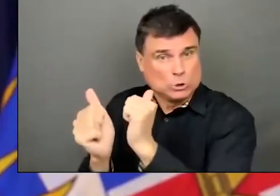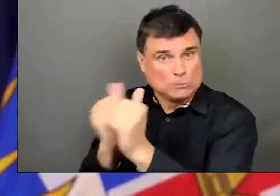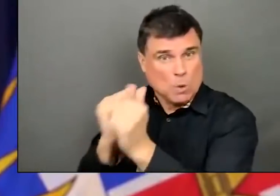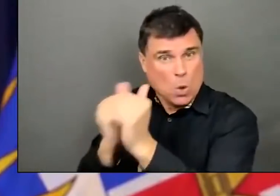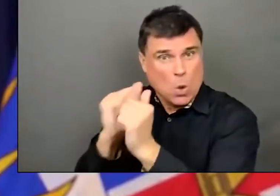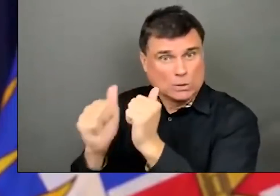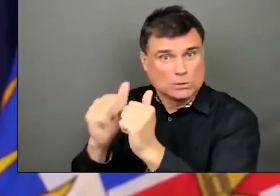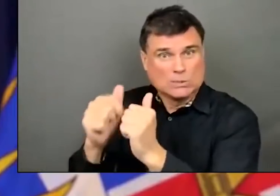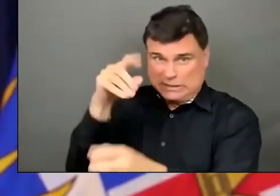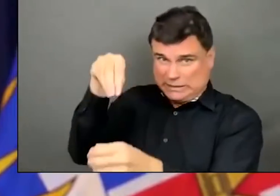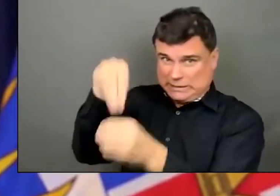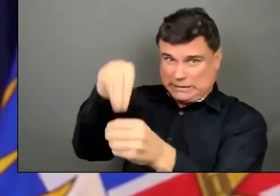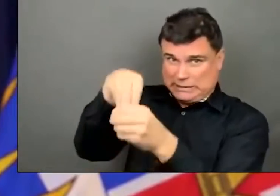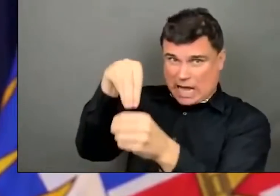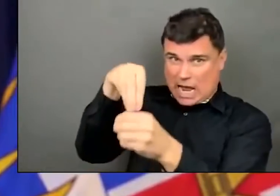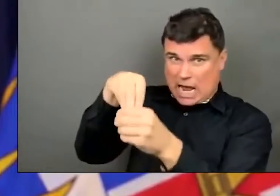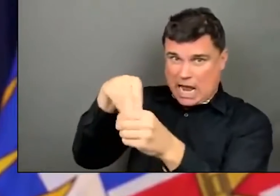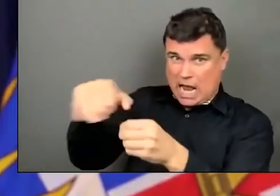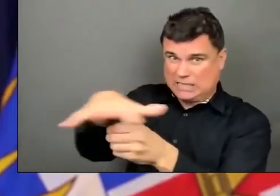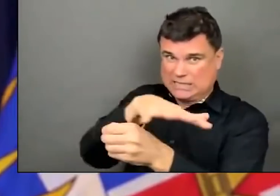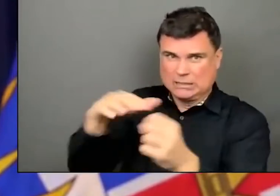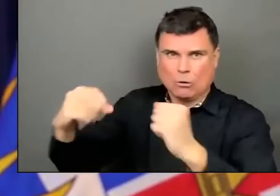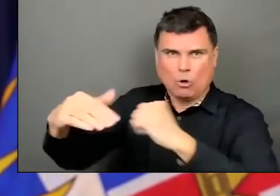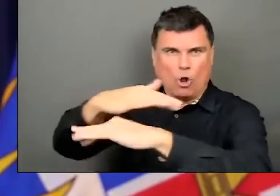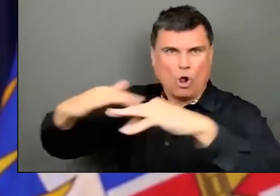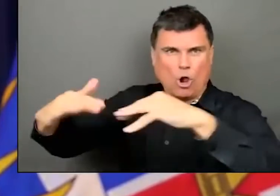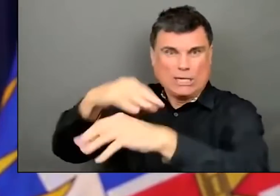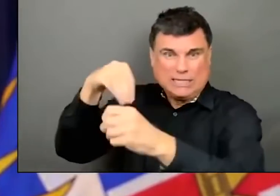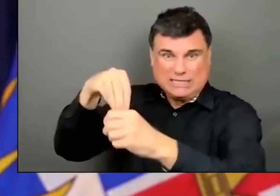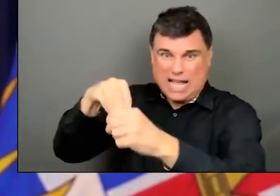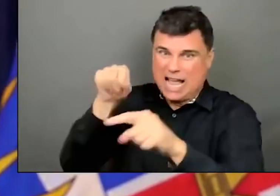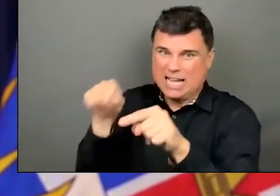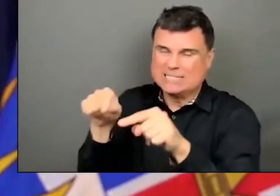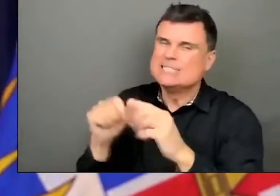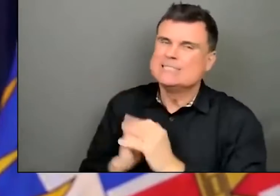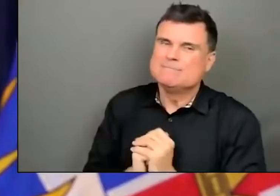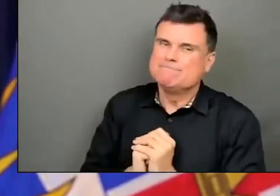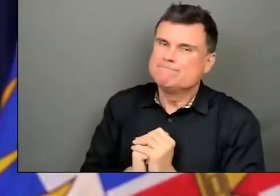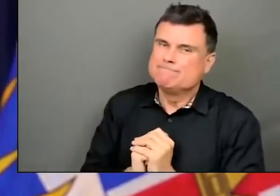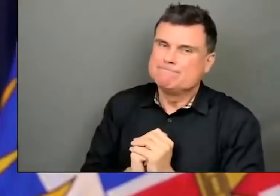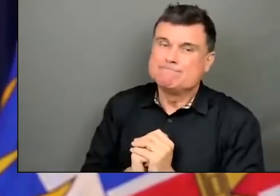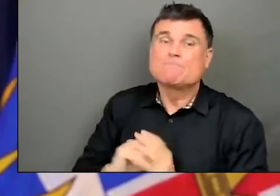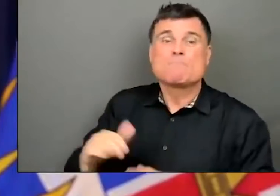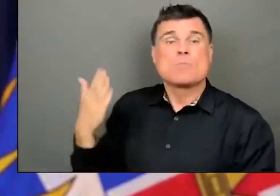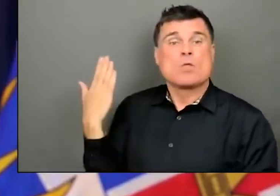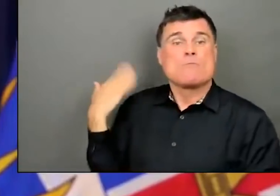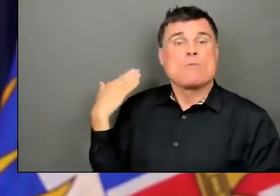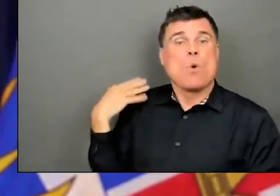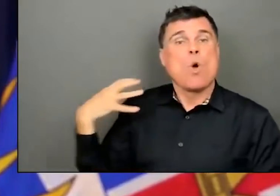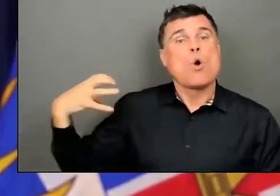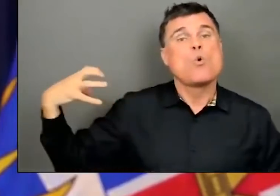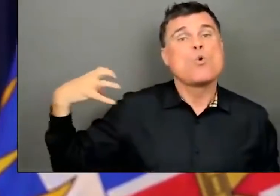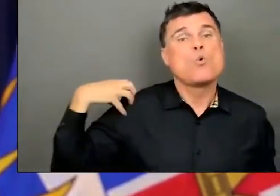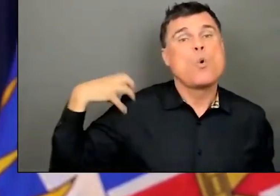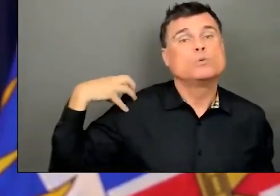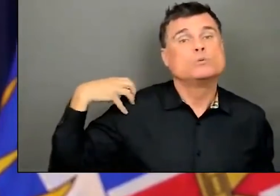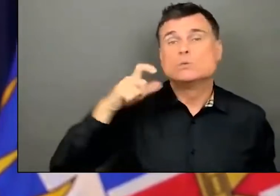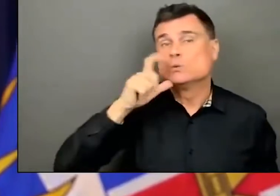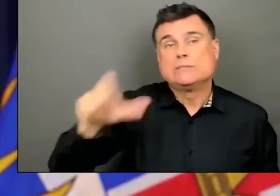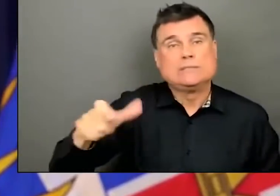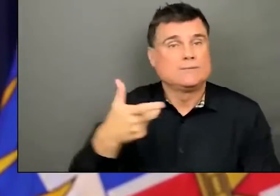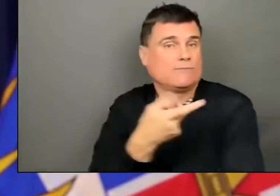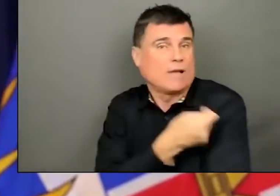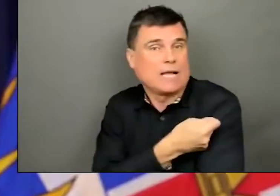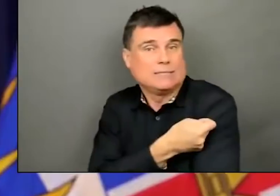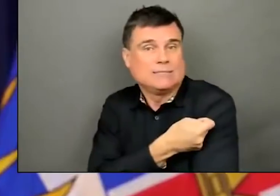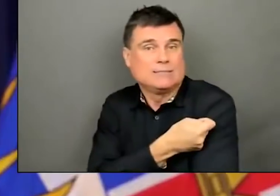requirements that we closed this loophole that allowed coaches of youth sports or people who volunteered with